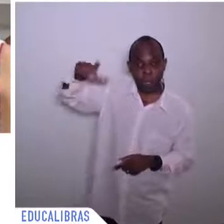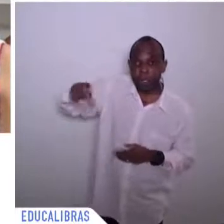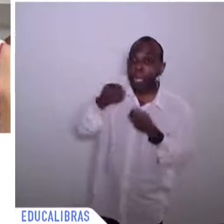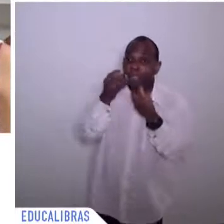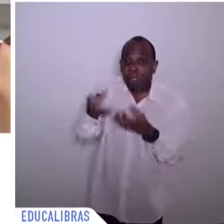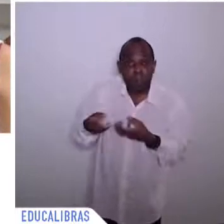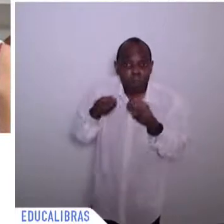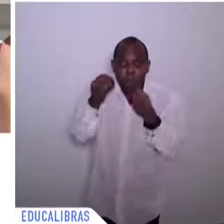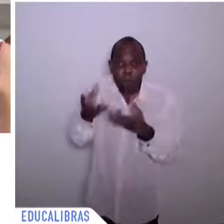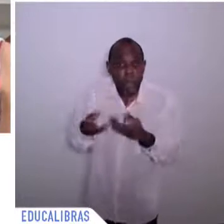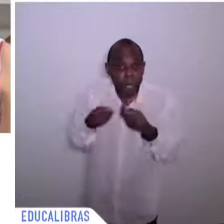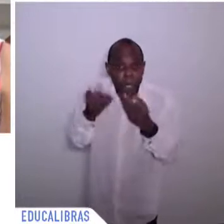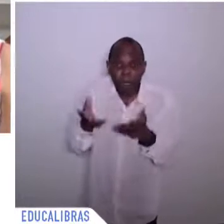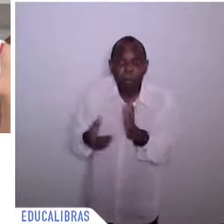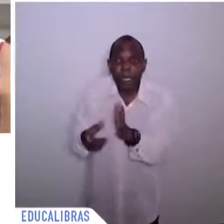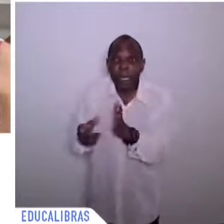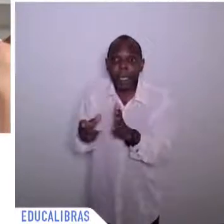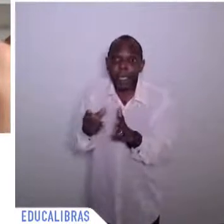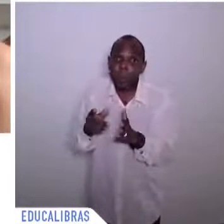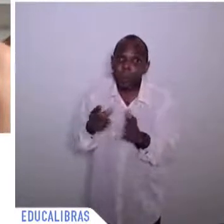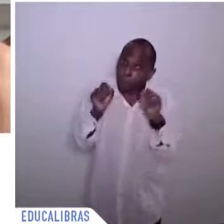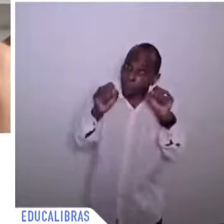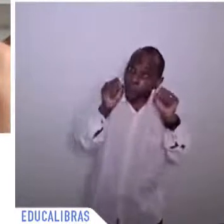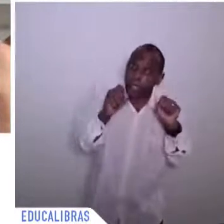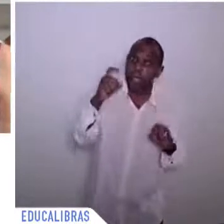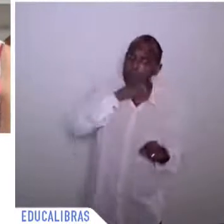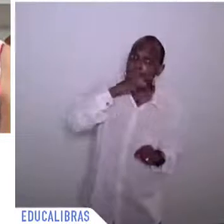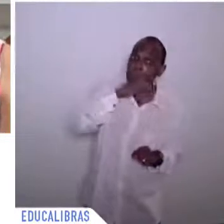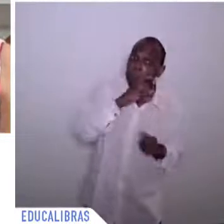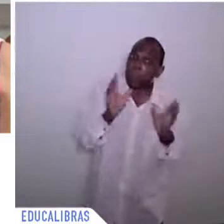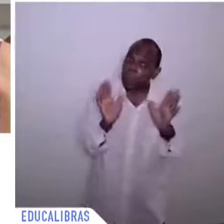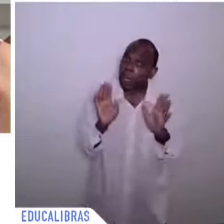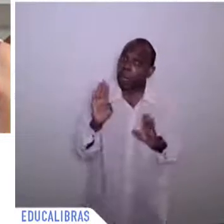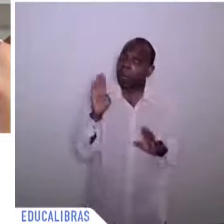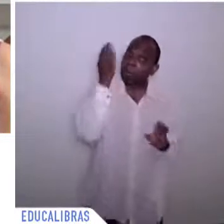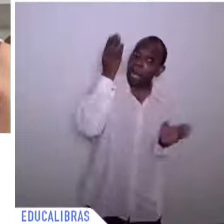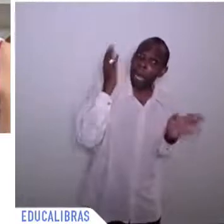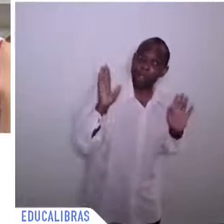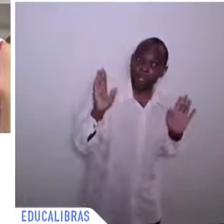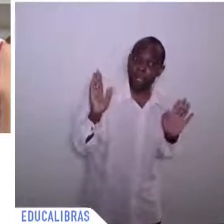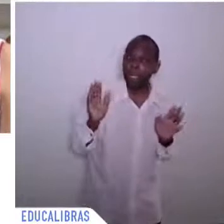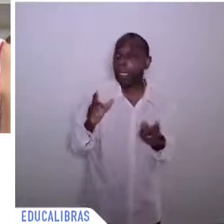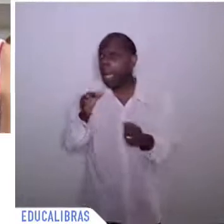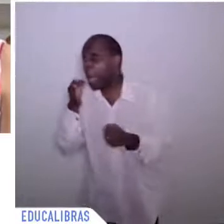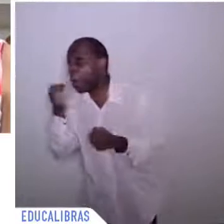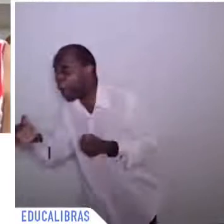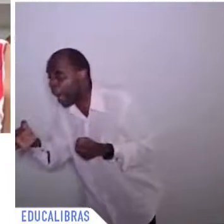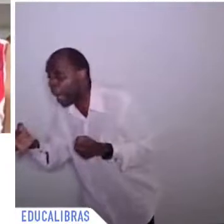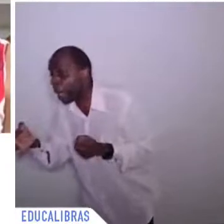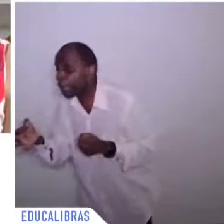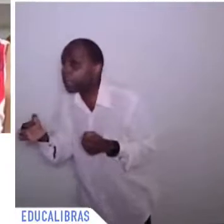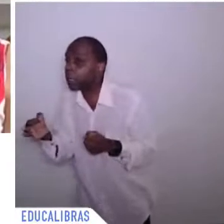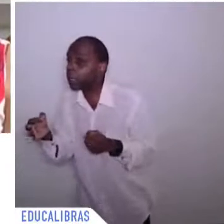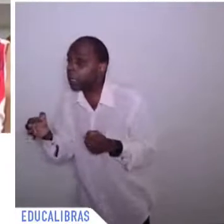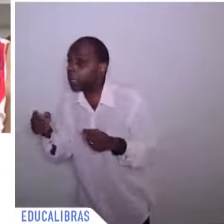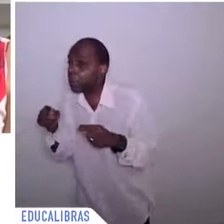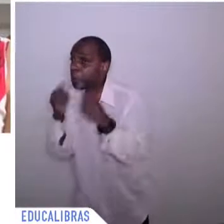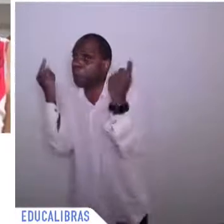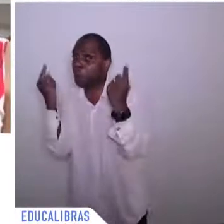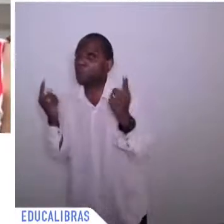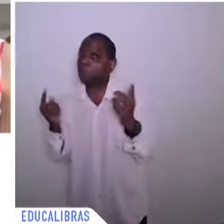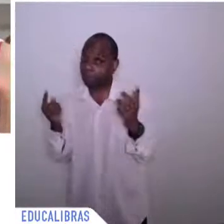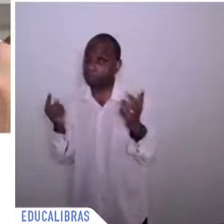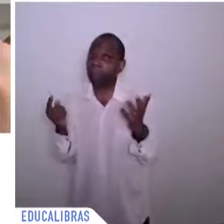provides a huge number of information being spread without being properly verified, and you